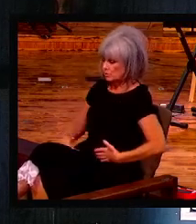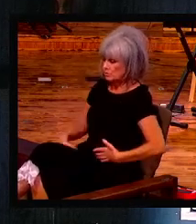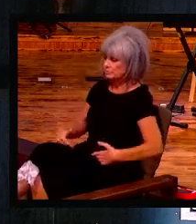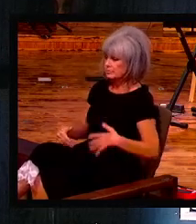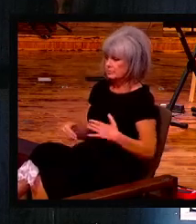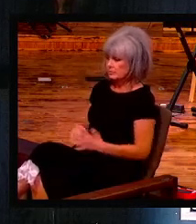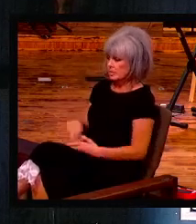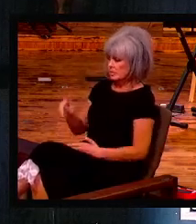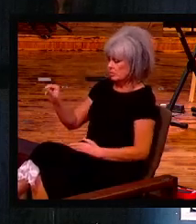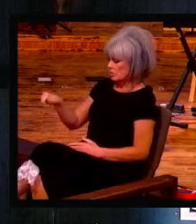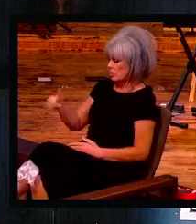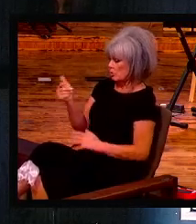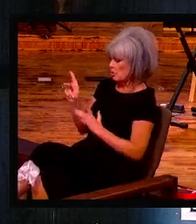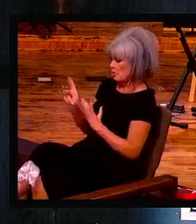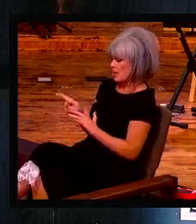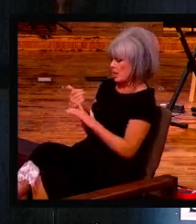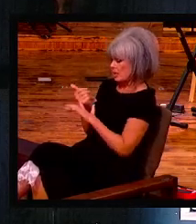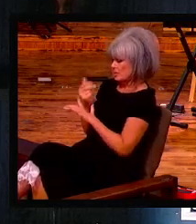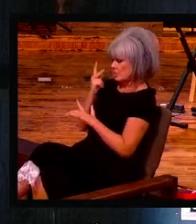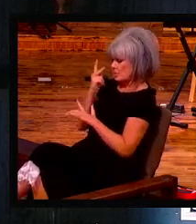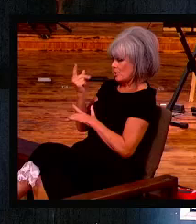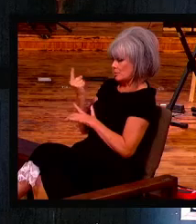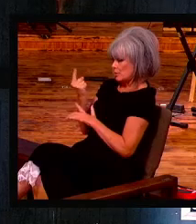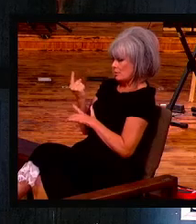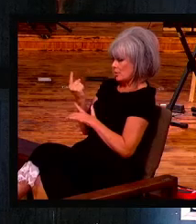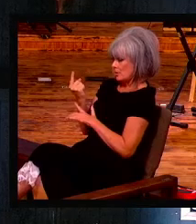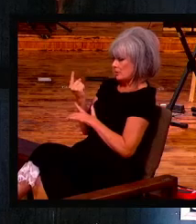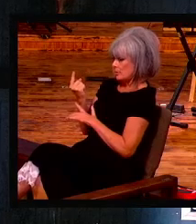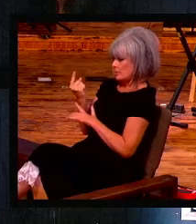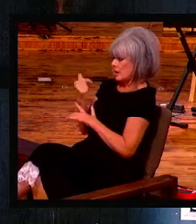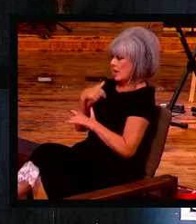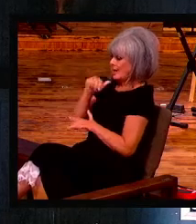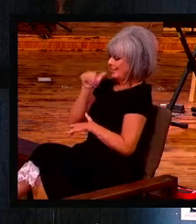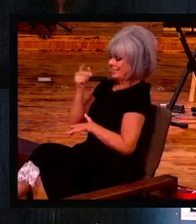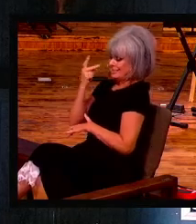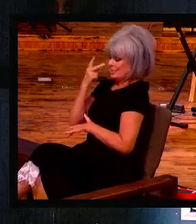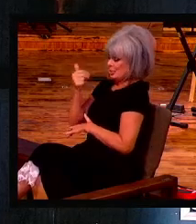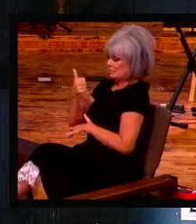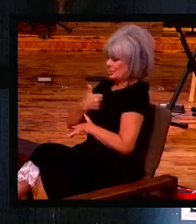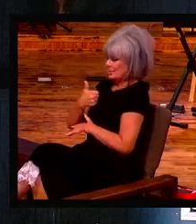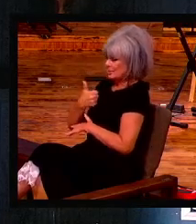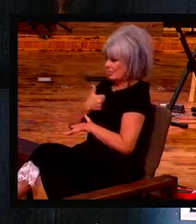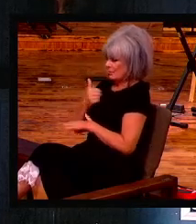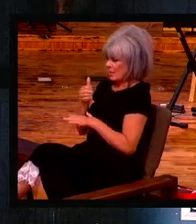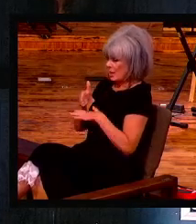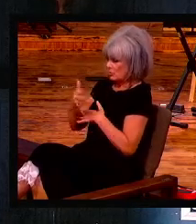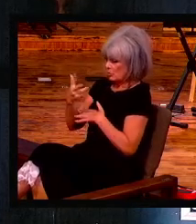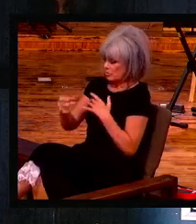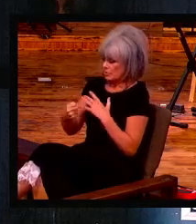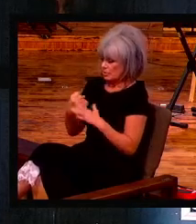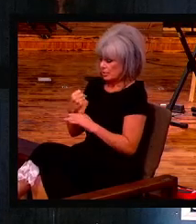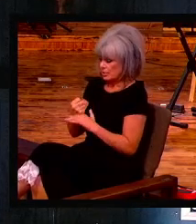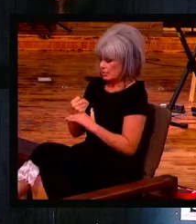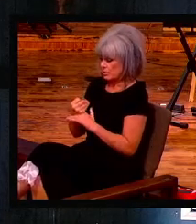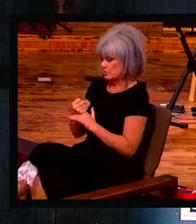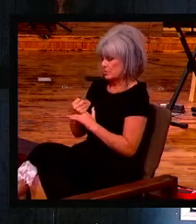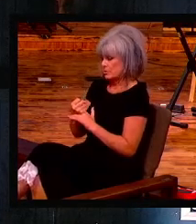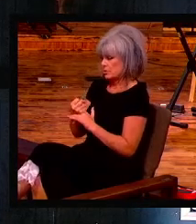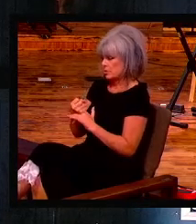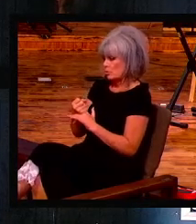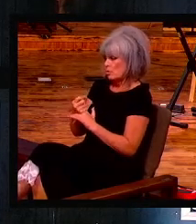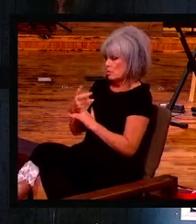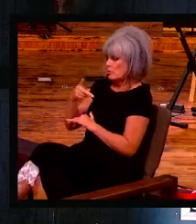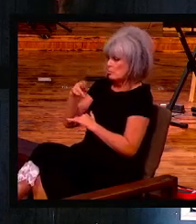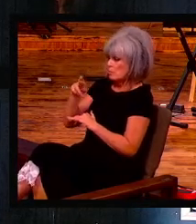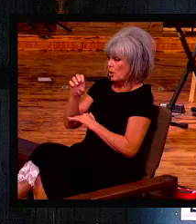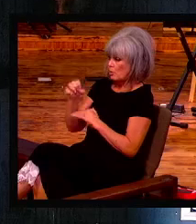And there was another man who saw something in me that I didn't see in myself. And after my 3 years were over playing professional football, he